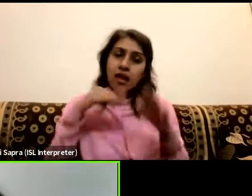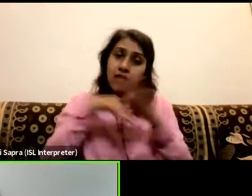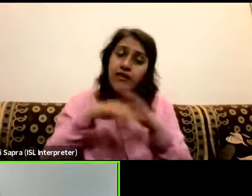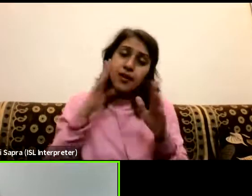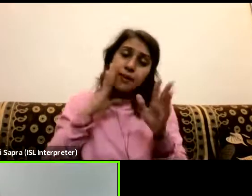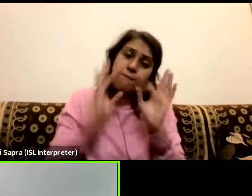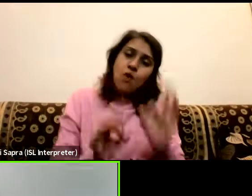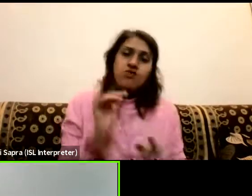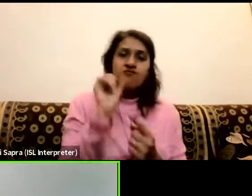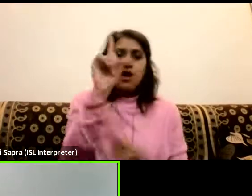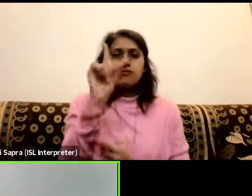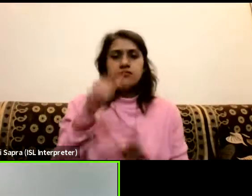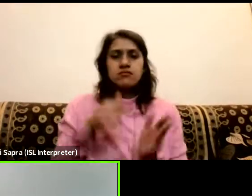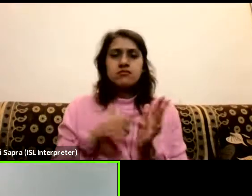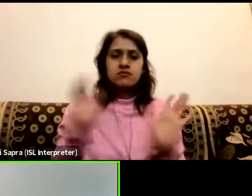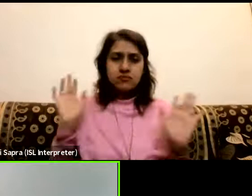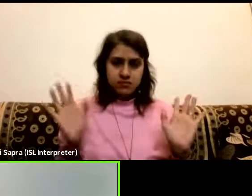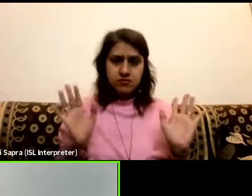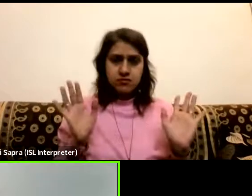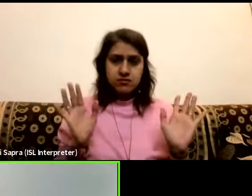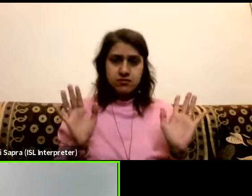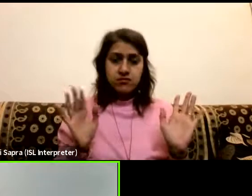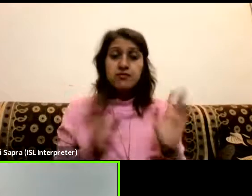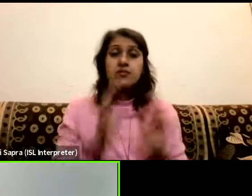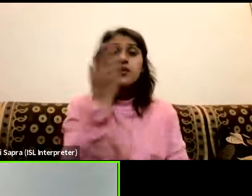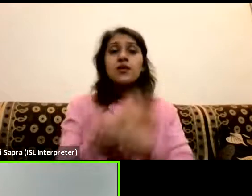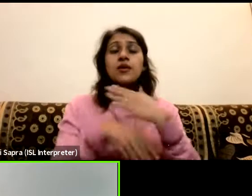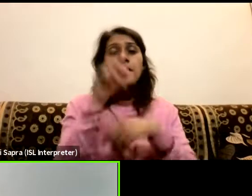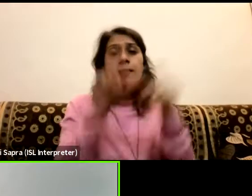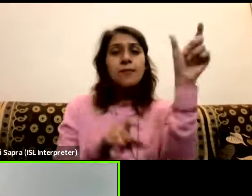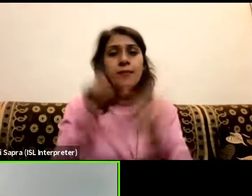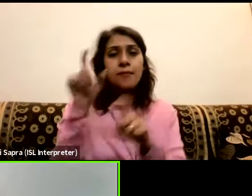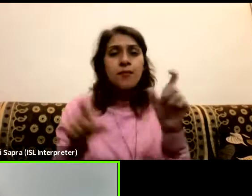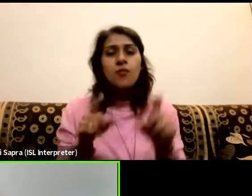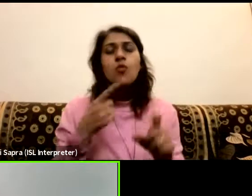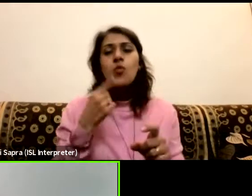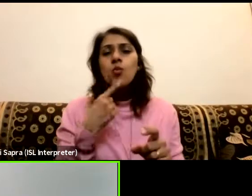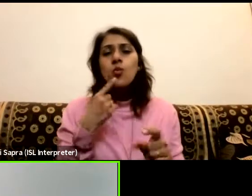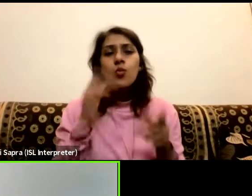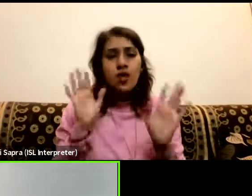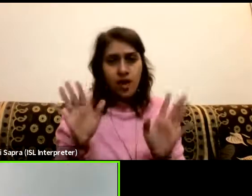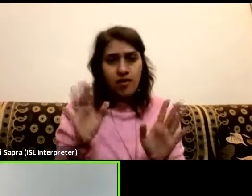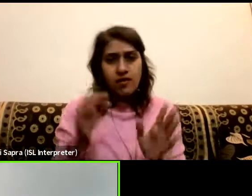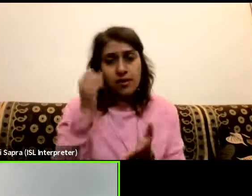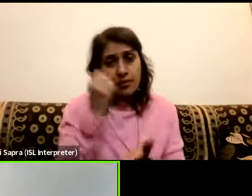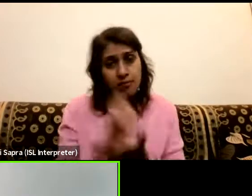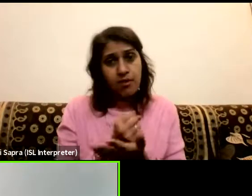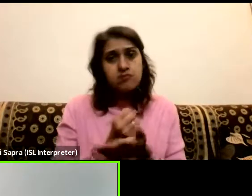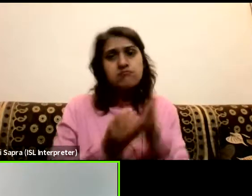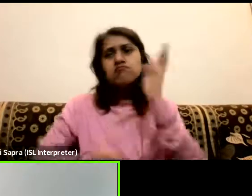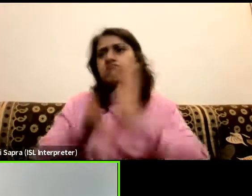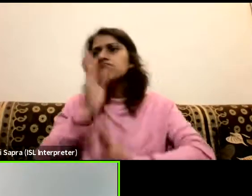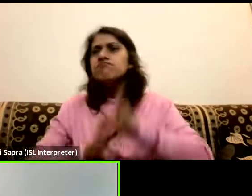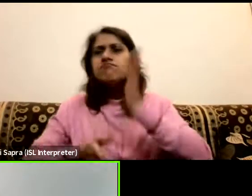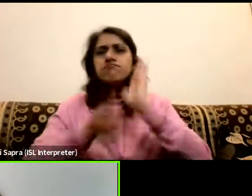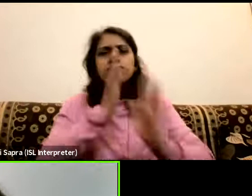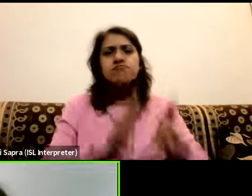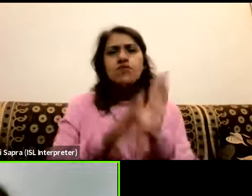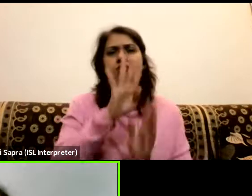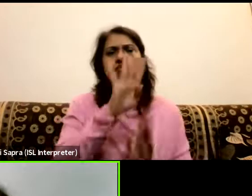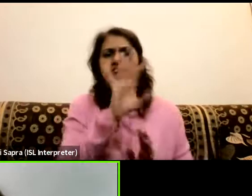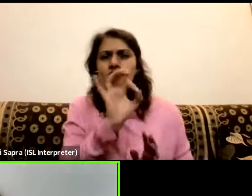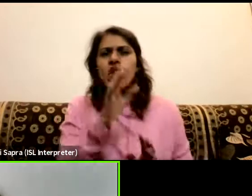all children and people with disabilities also, who till now have to travel at least say 40,